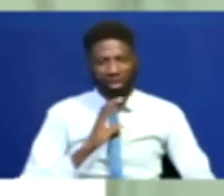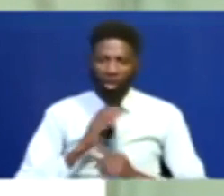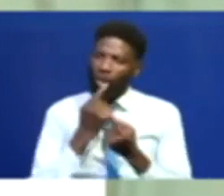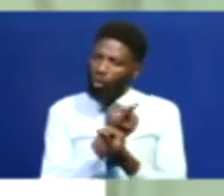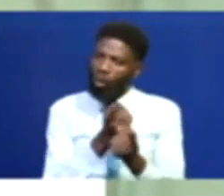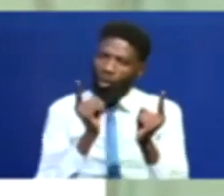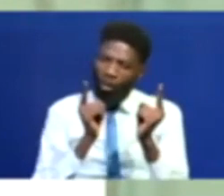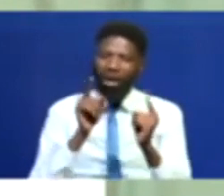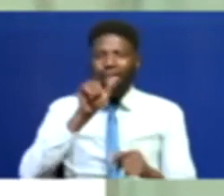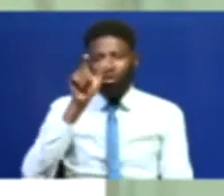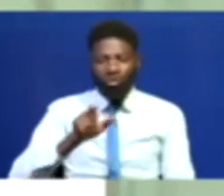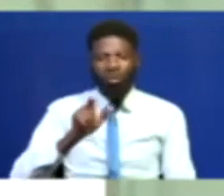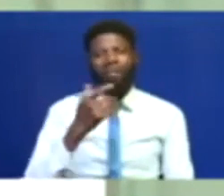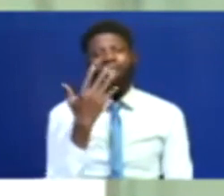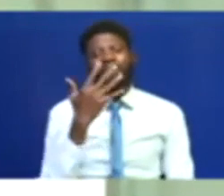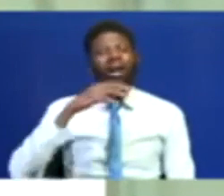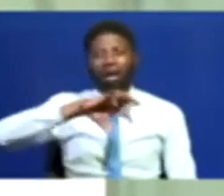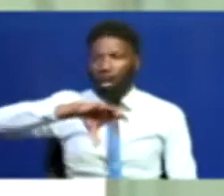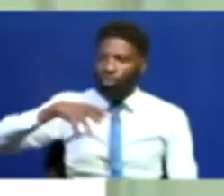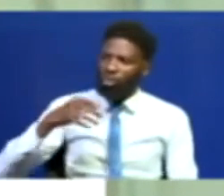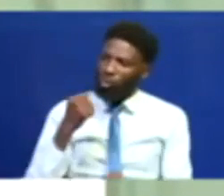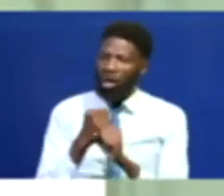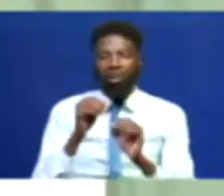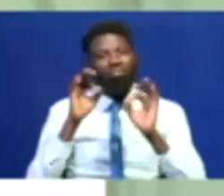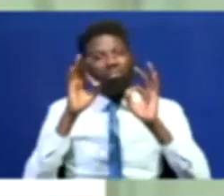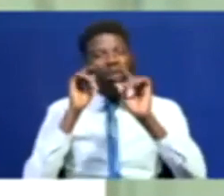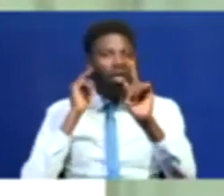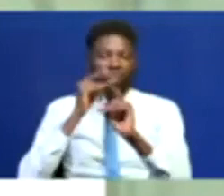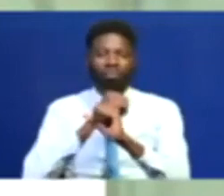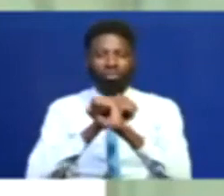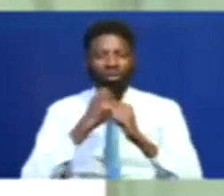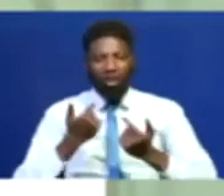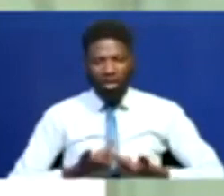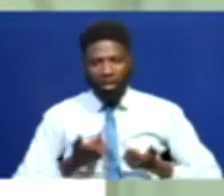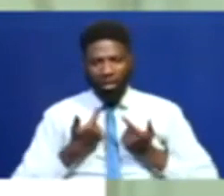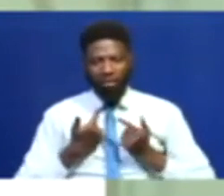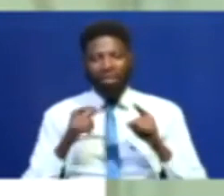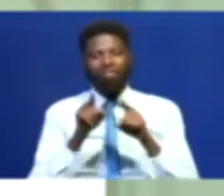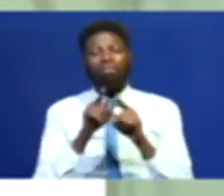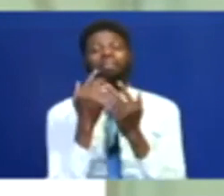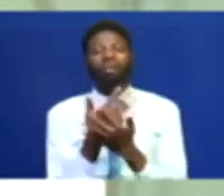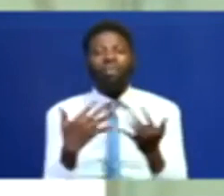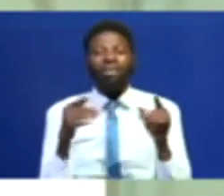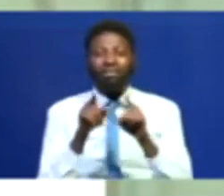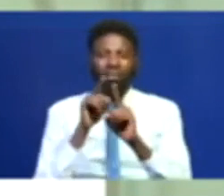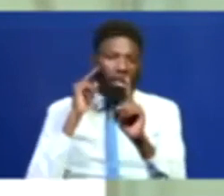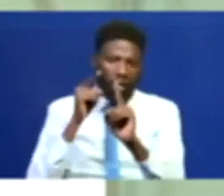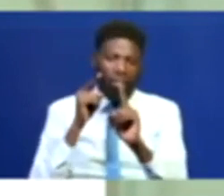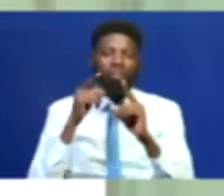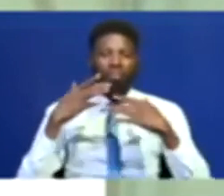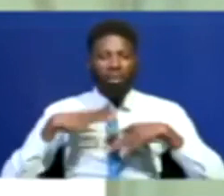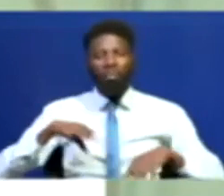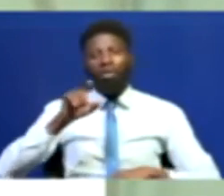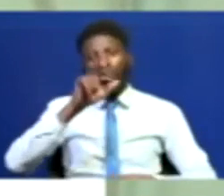counties, for a good job that you did to protect life and property and to restore hope to the people of this